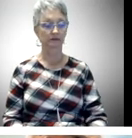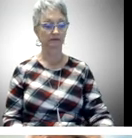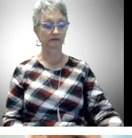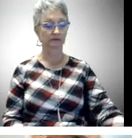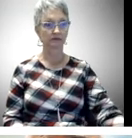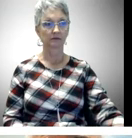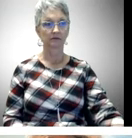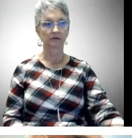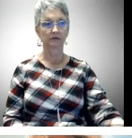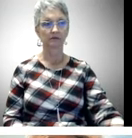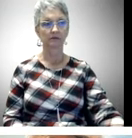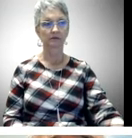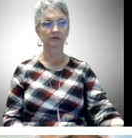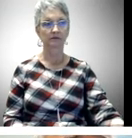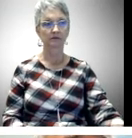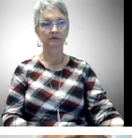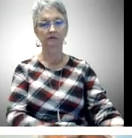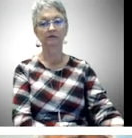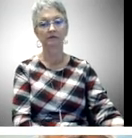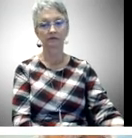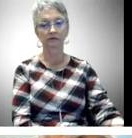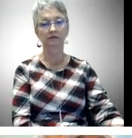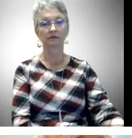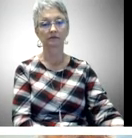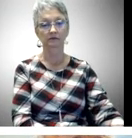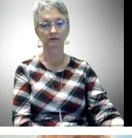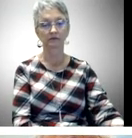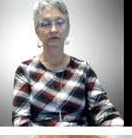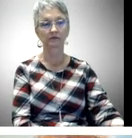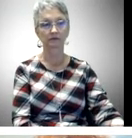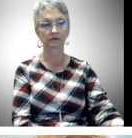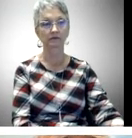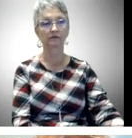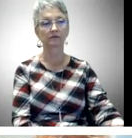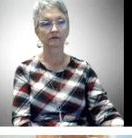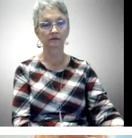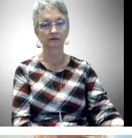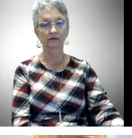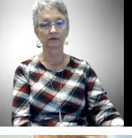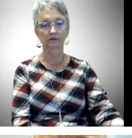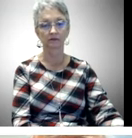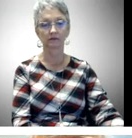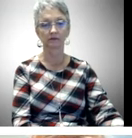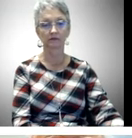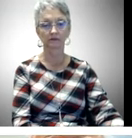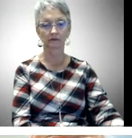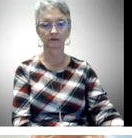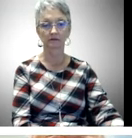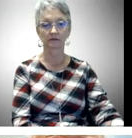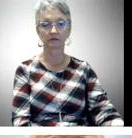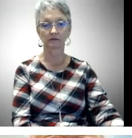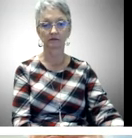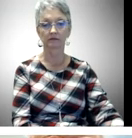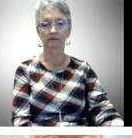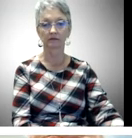their age of majority, we have some data as to whether or not they've been trained to make informed choices. The last thing is, and again, I'm not going to